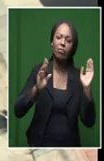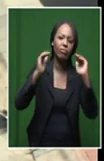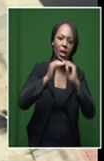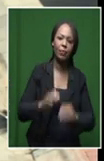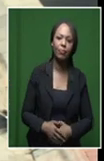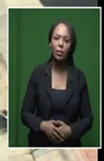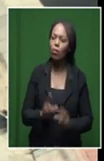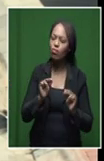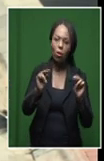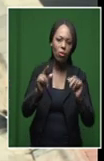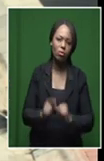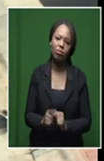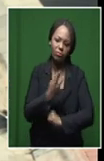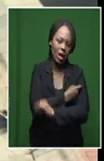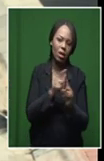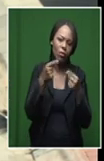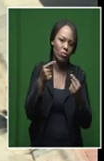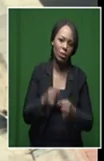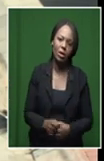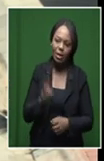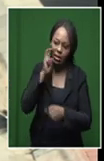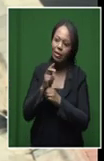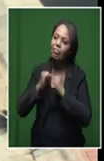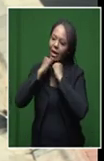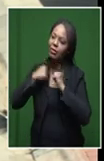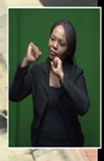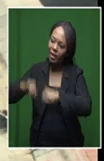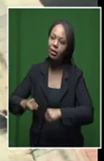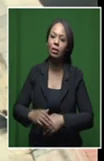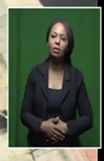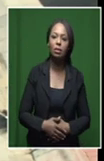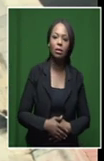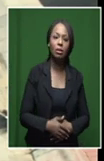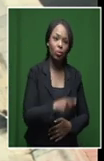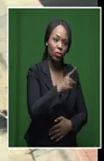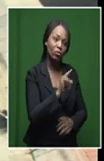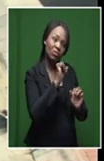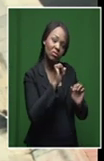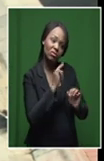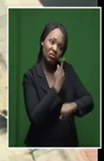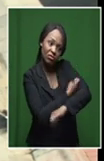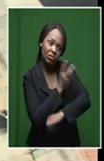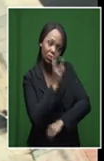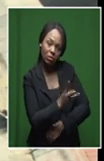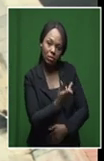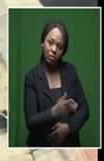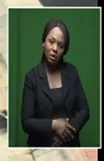our permission to our parents to vaccinate. So are you going to vaccinate? Are you scared?